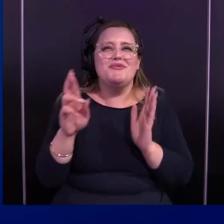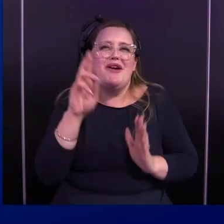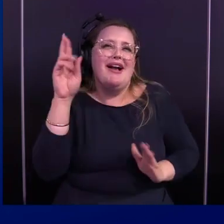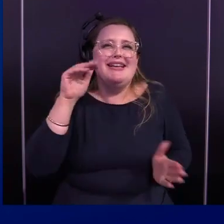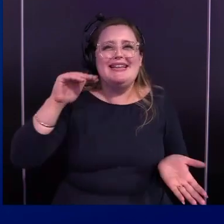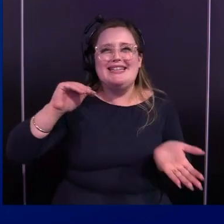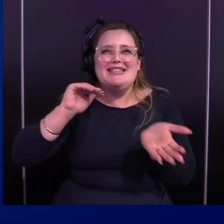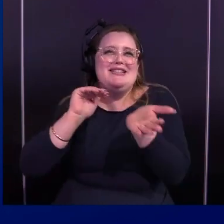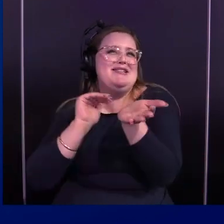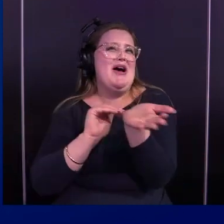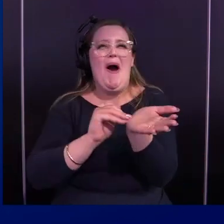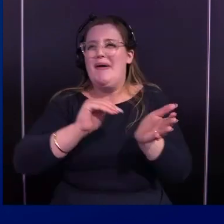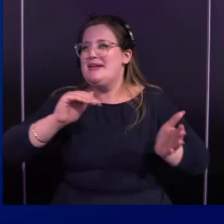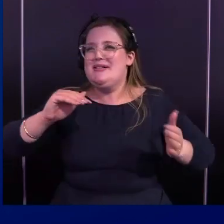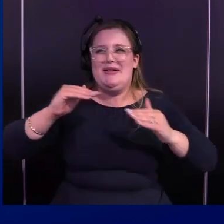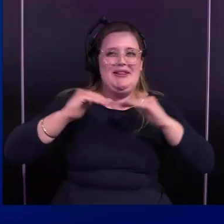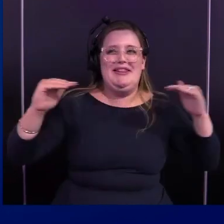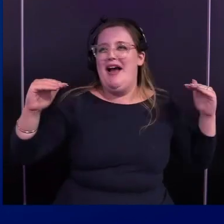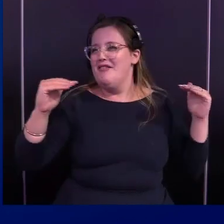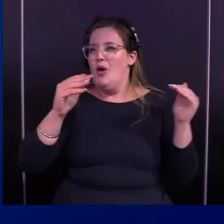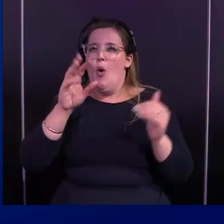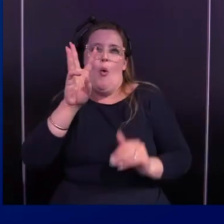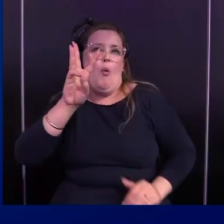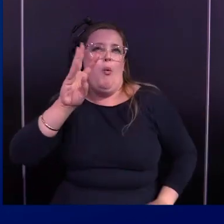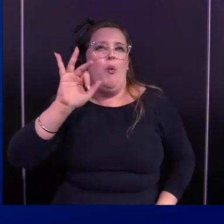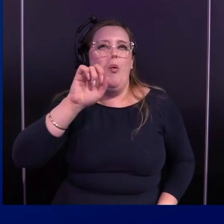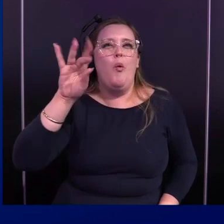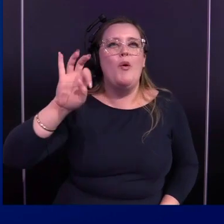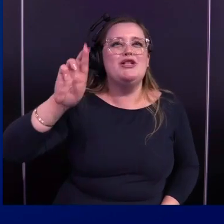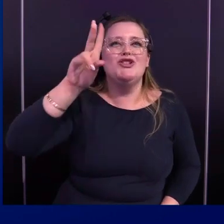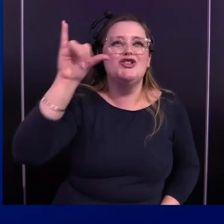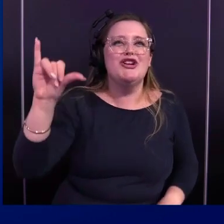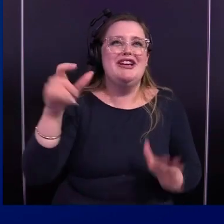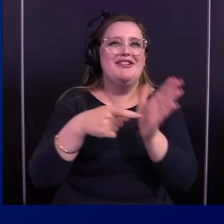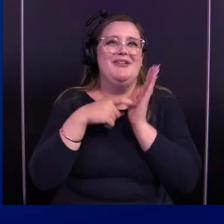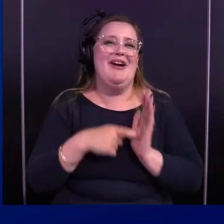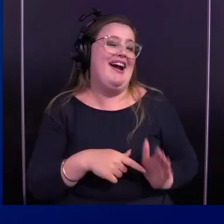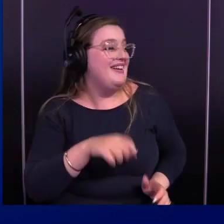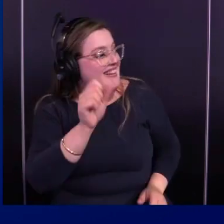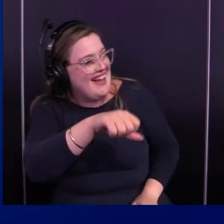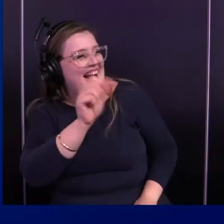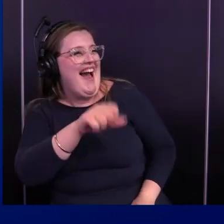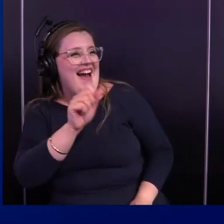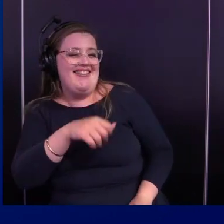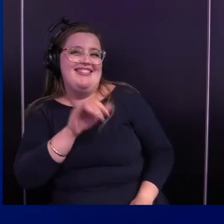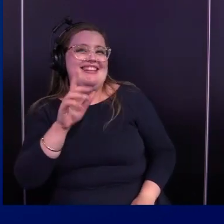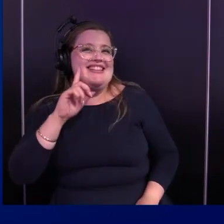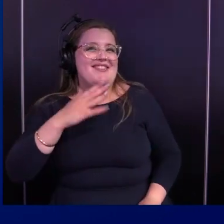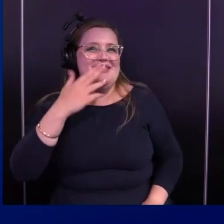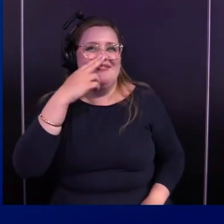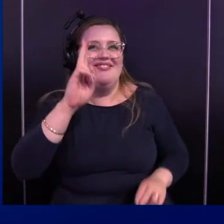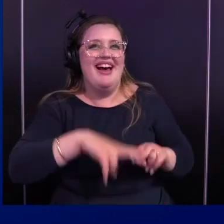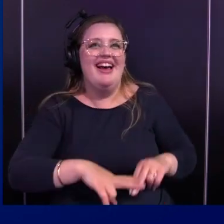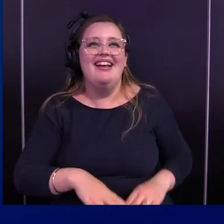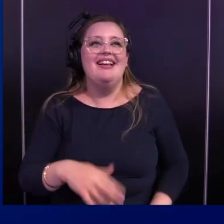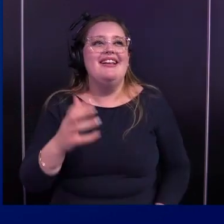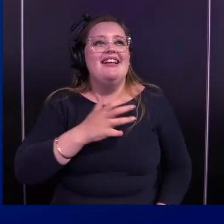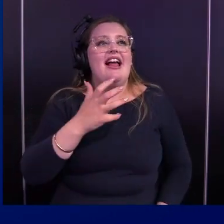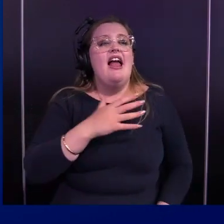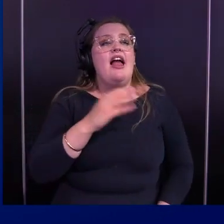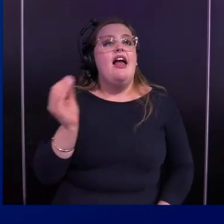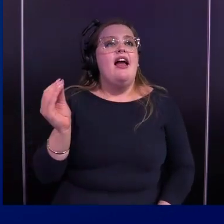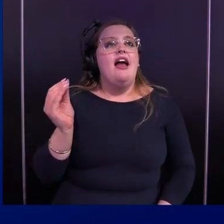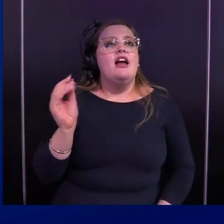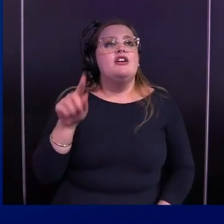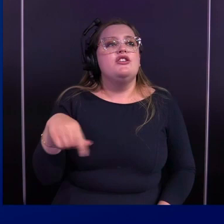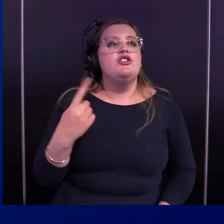needed. Please, let's do this. I like it. That sounds fun. Yeah. Yeah. Man, and